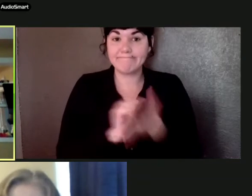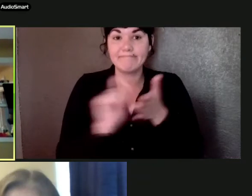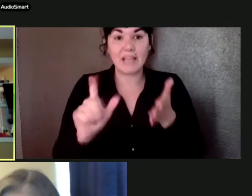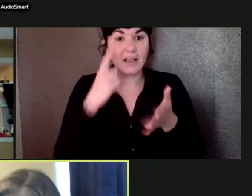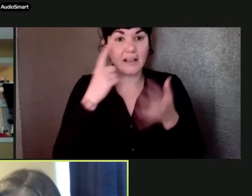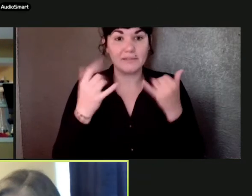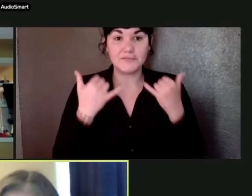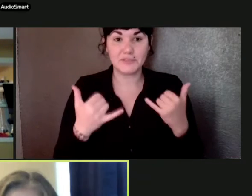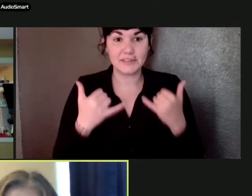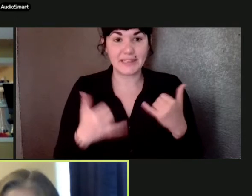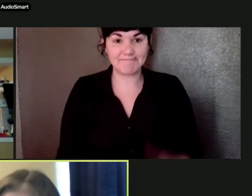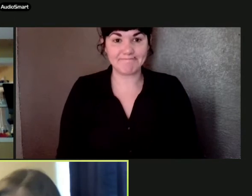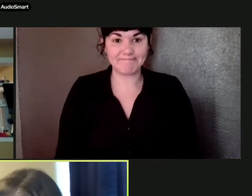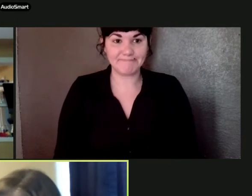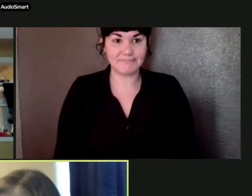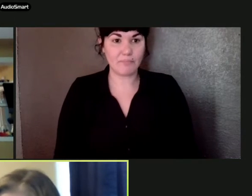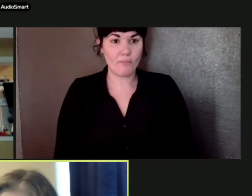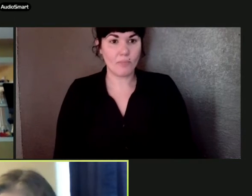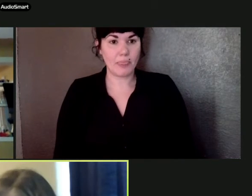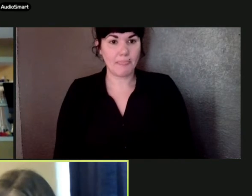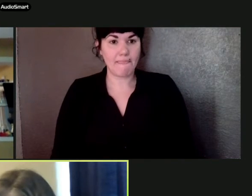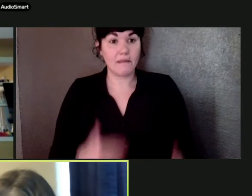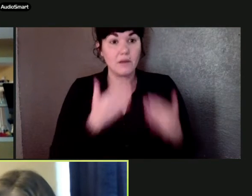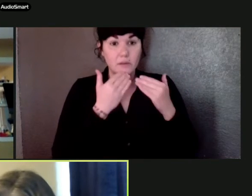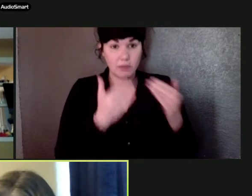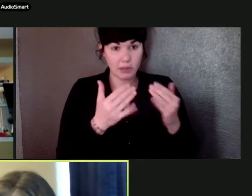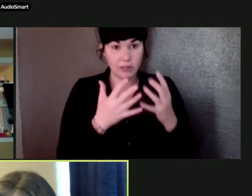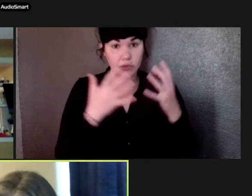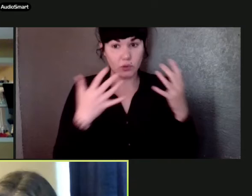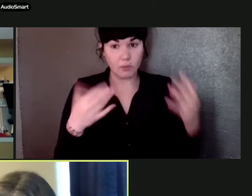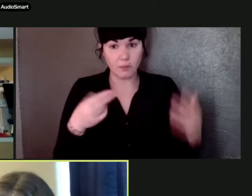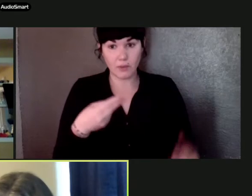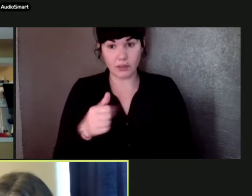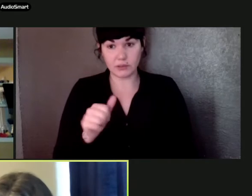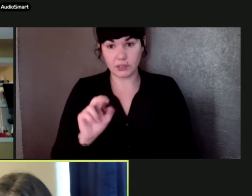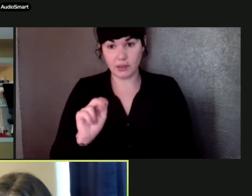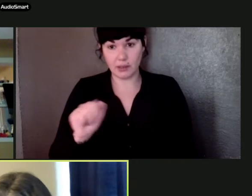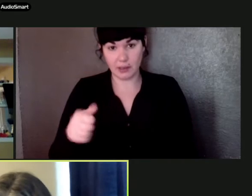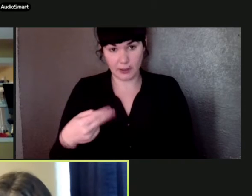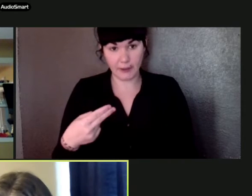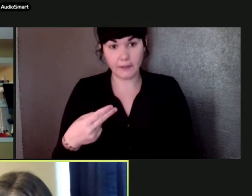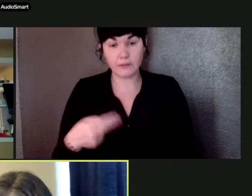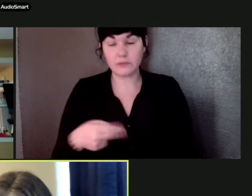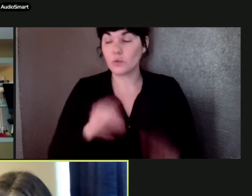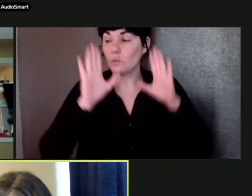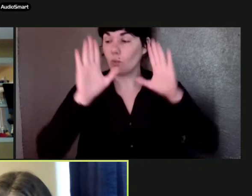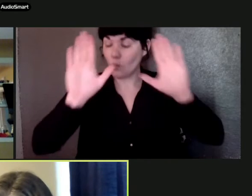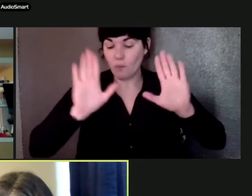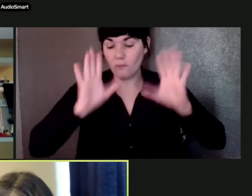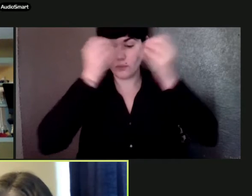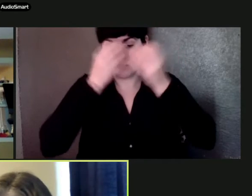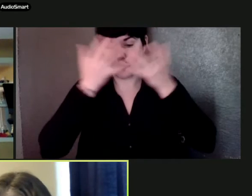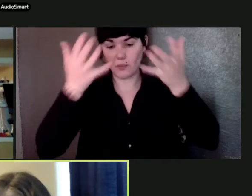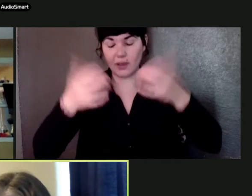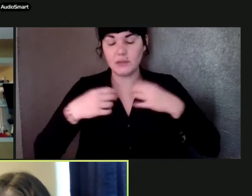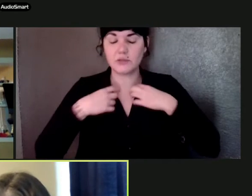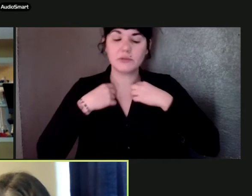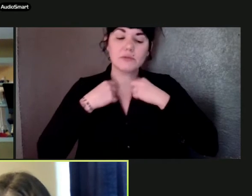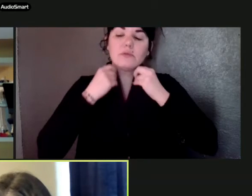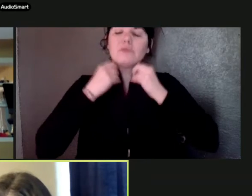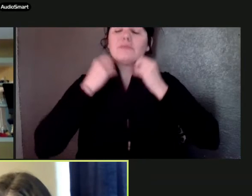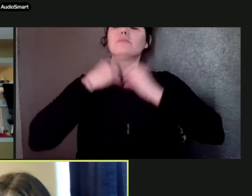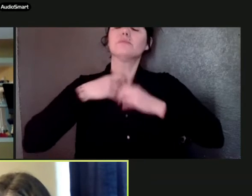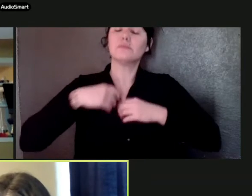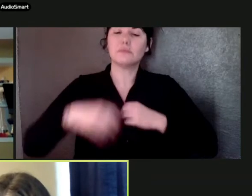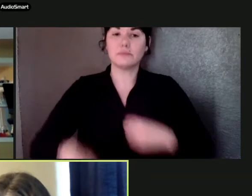Thank you so much, Hannah. What wonderful information. We have a question that says, has there been